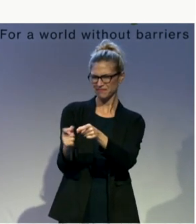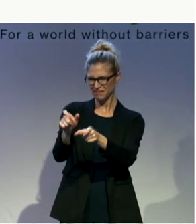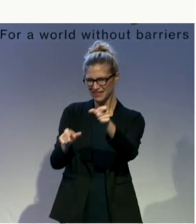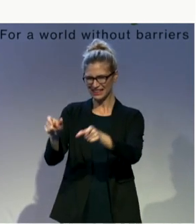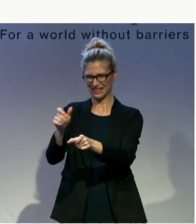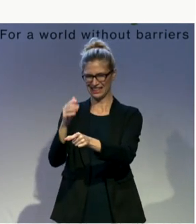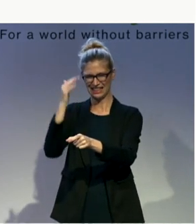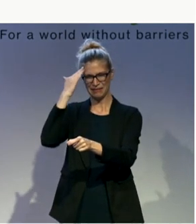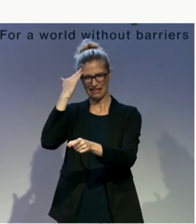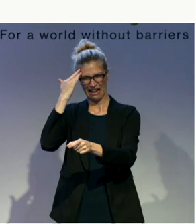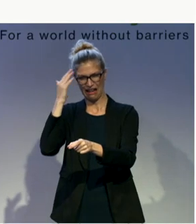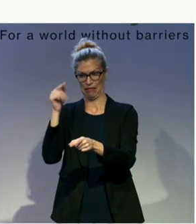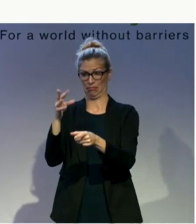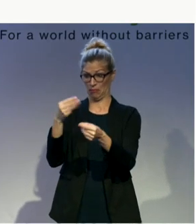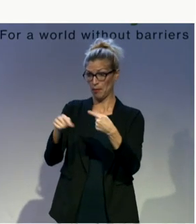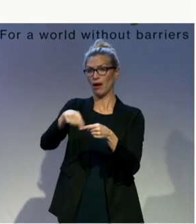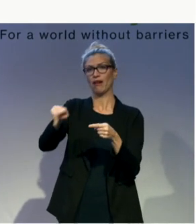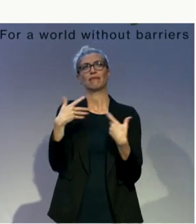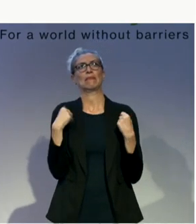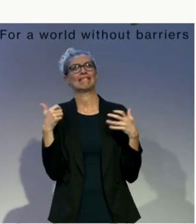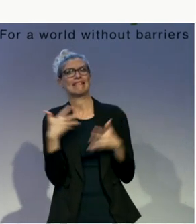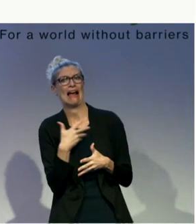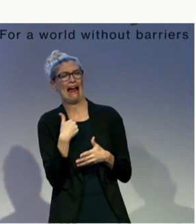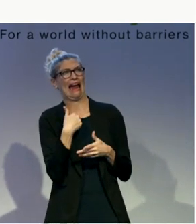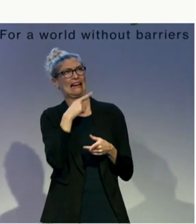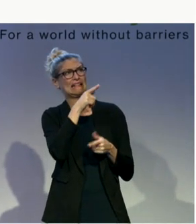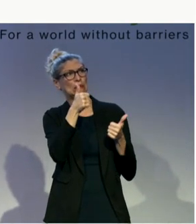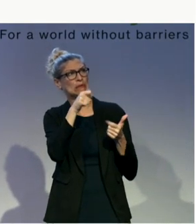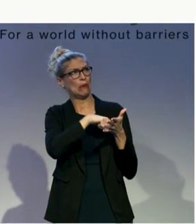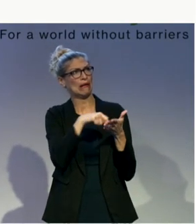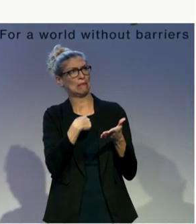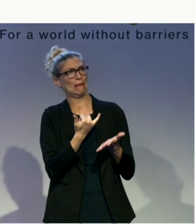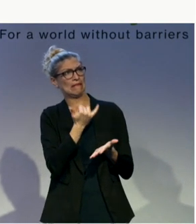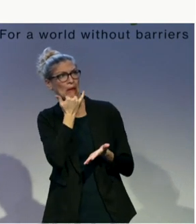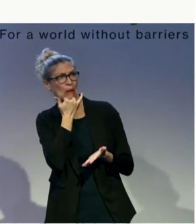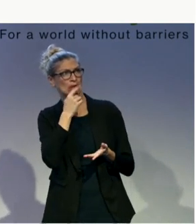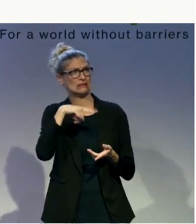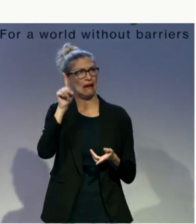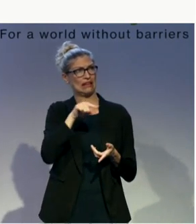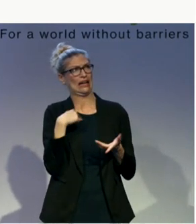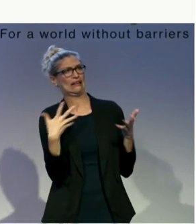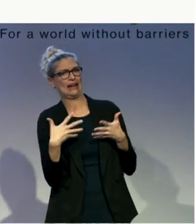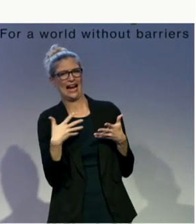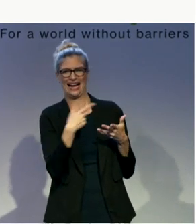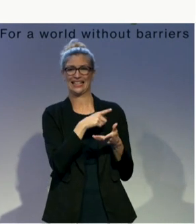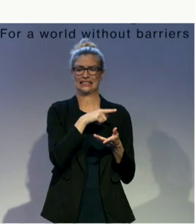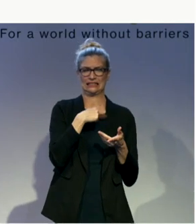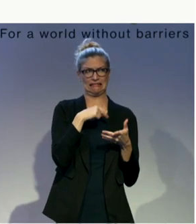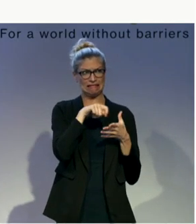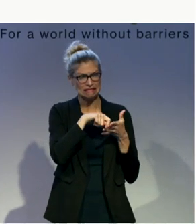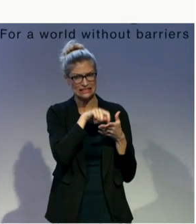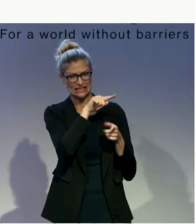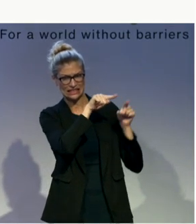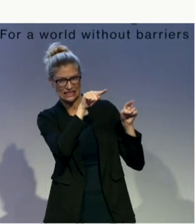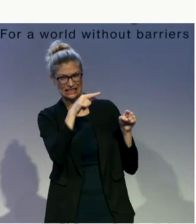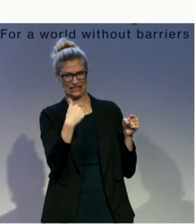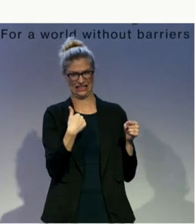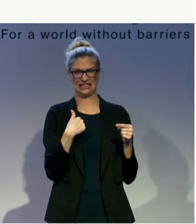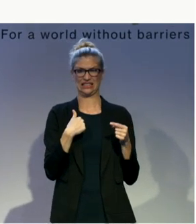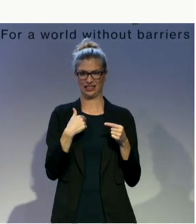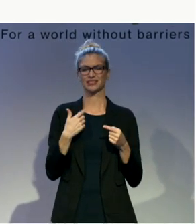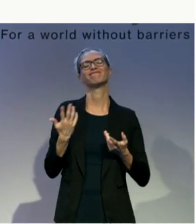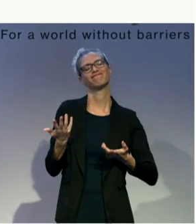they're afraid to make mistakes or being treated badly. And from personal experience, I see that with people